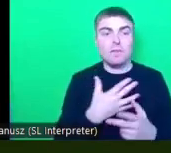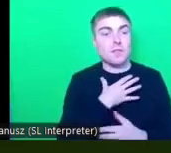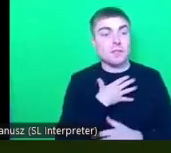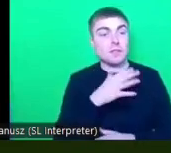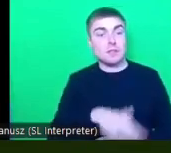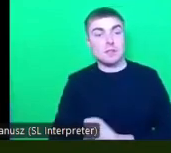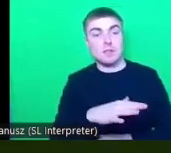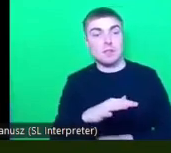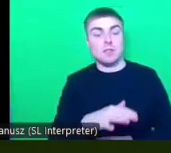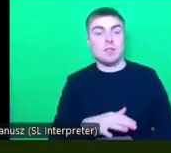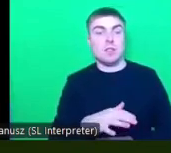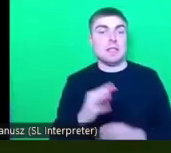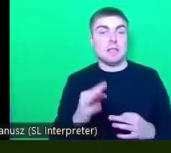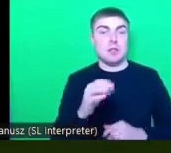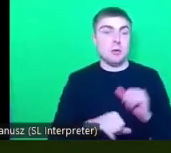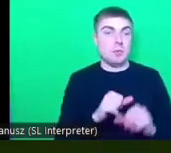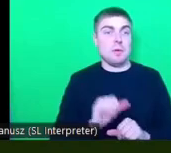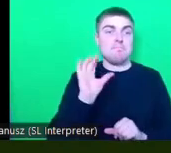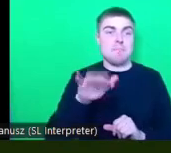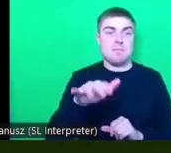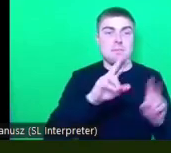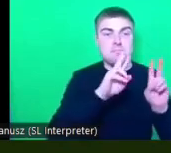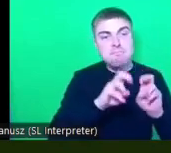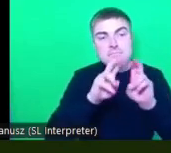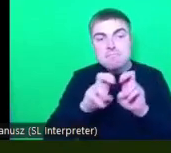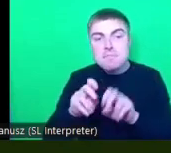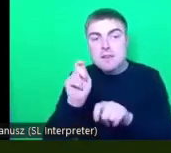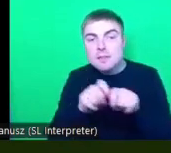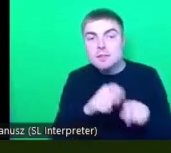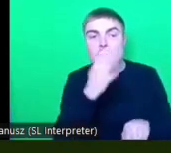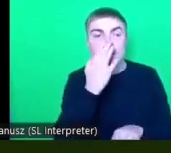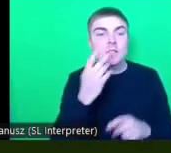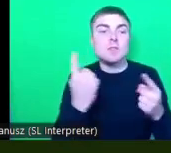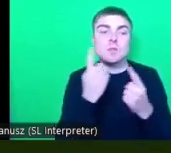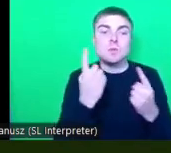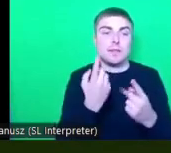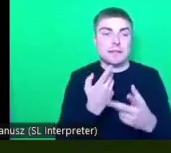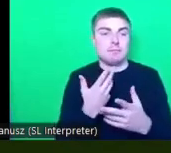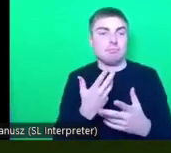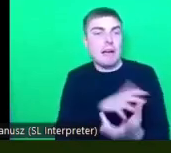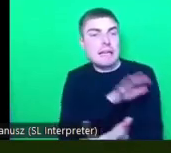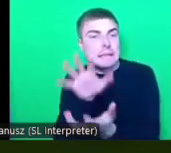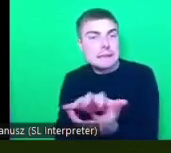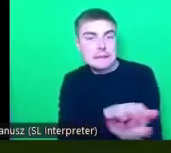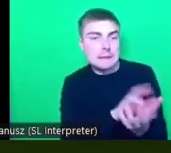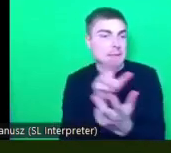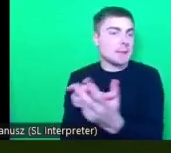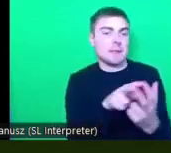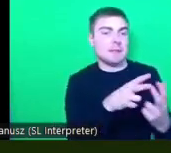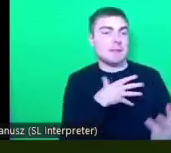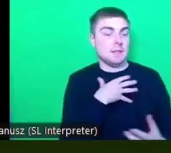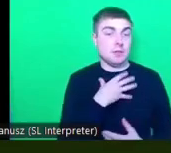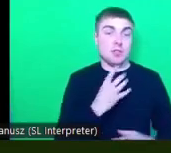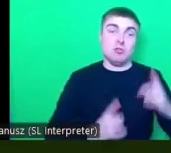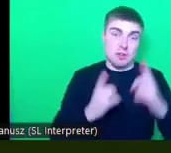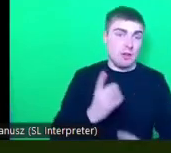wolves. So as you see here, yes, the harvest decreased also in the control areas, but we had this immediate reduction